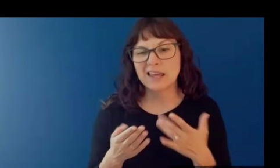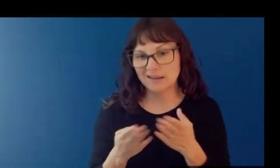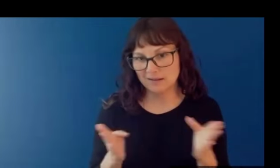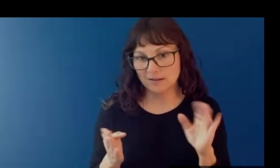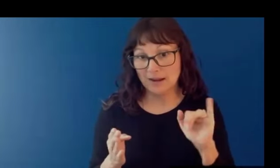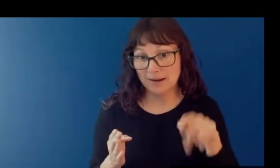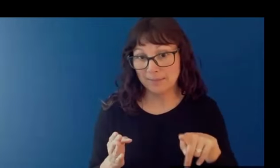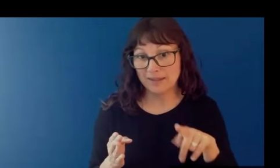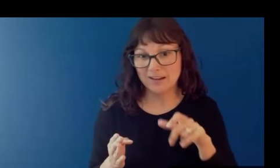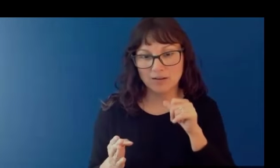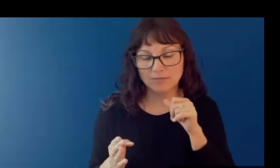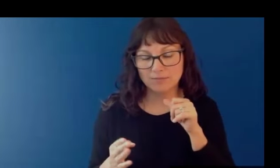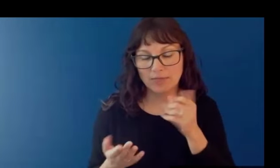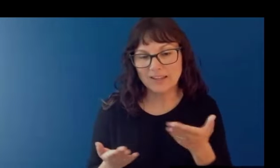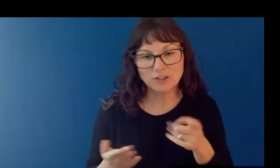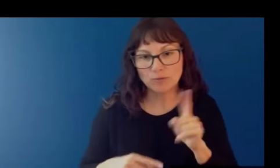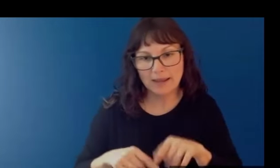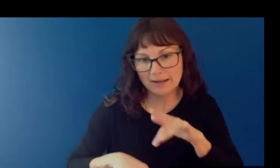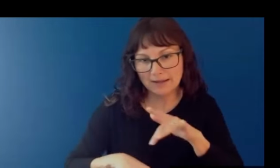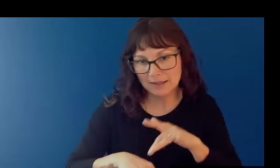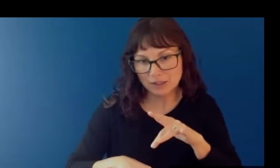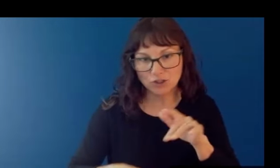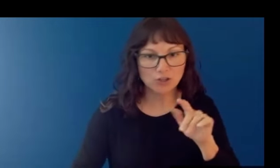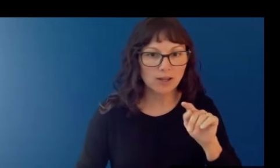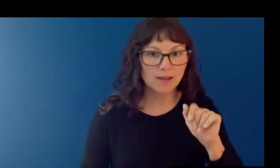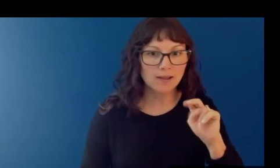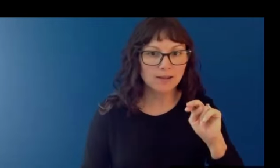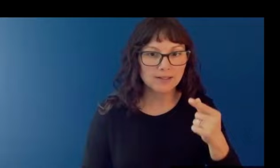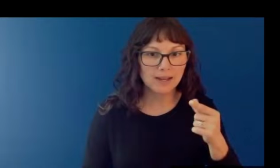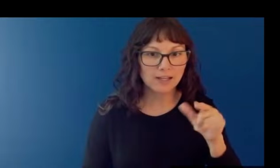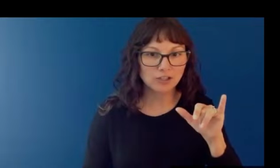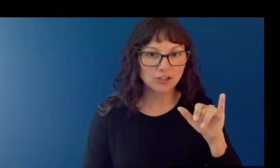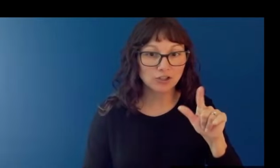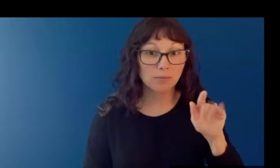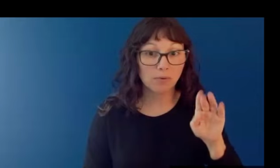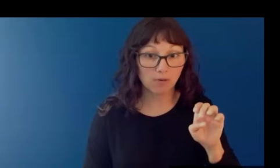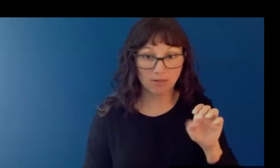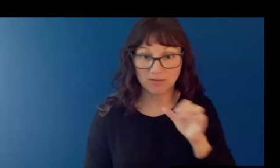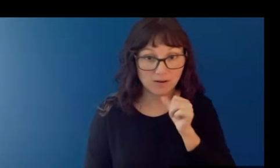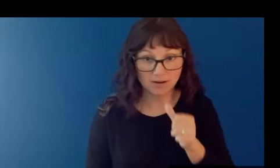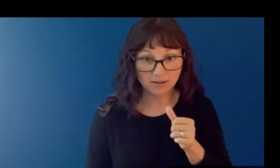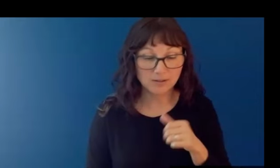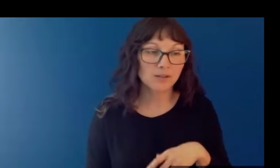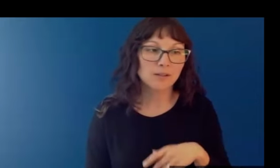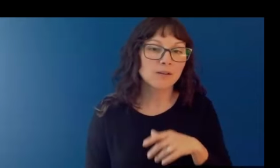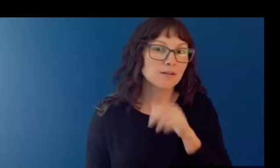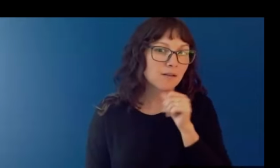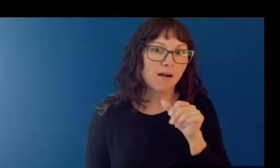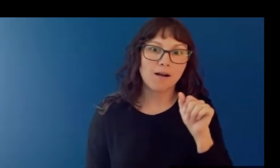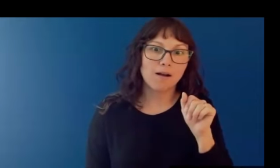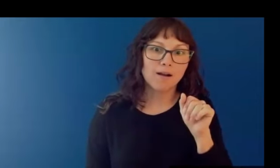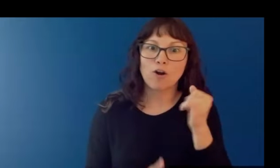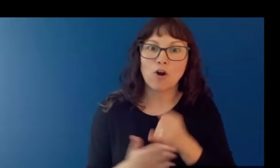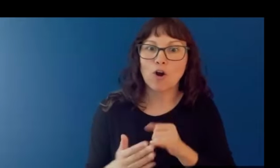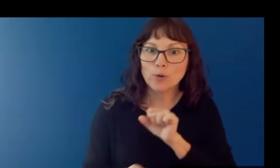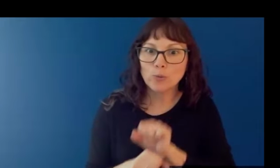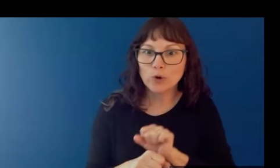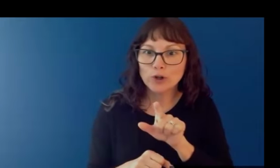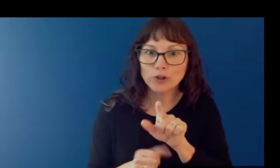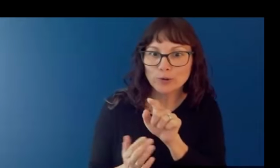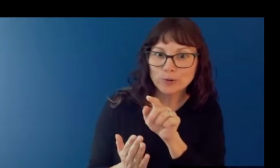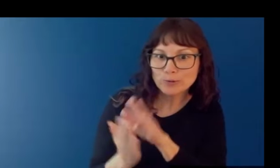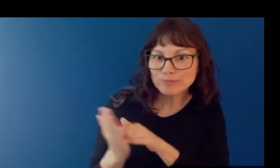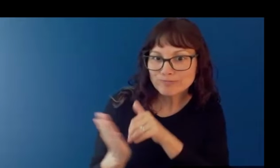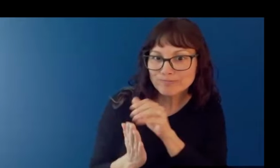properties are non-tangible things. They're not going to be an artwork you create or a